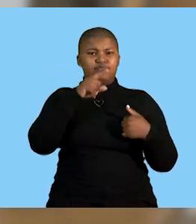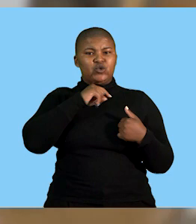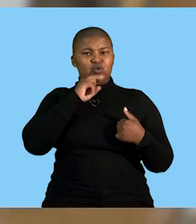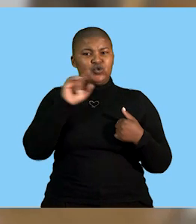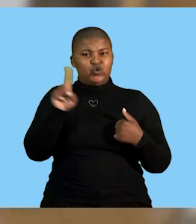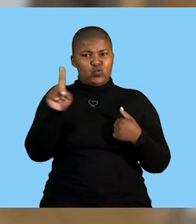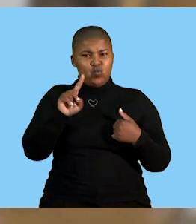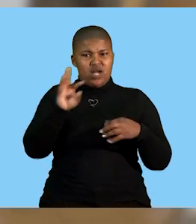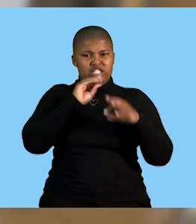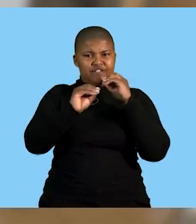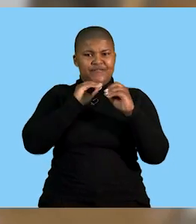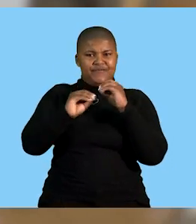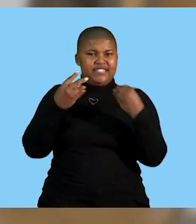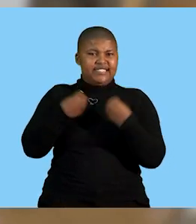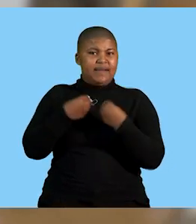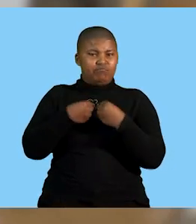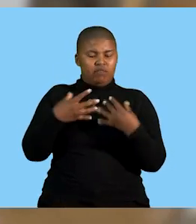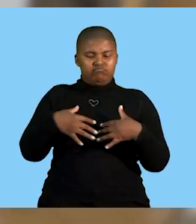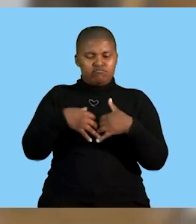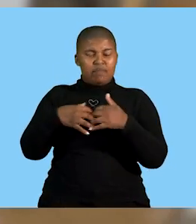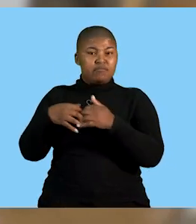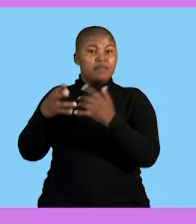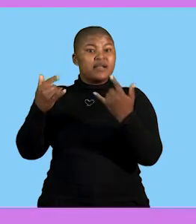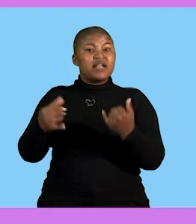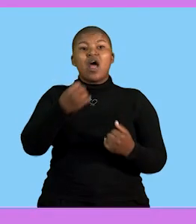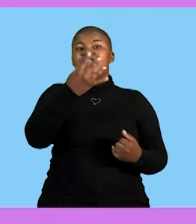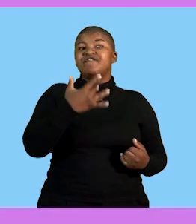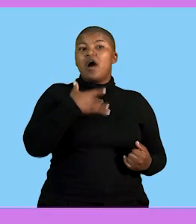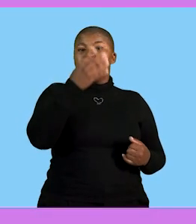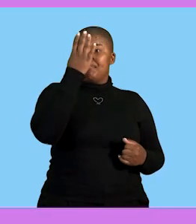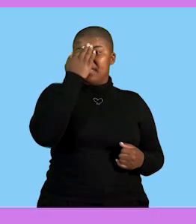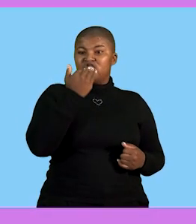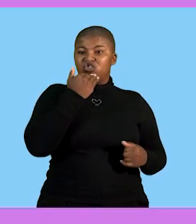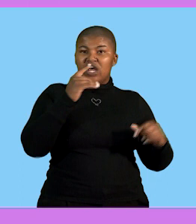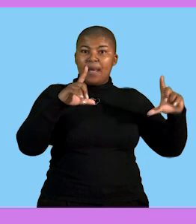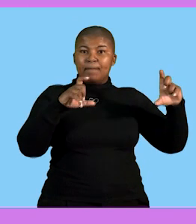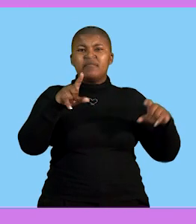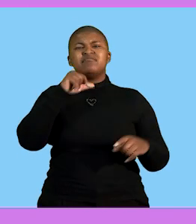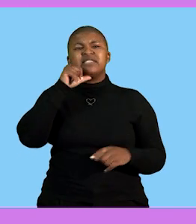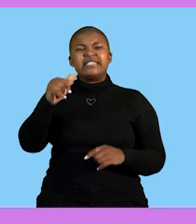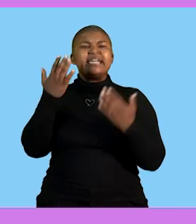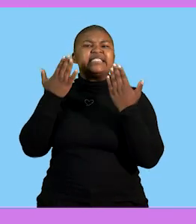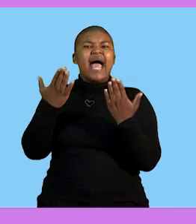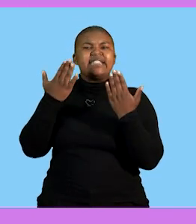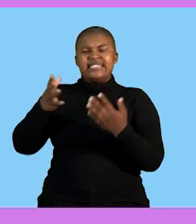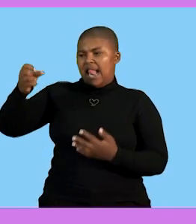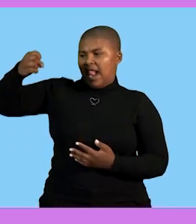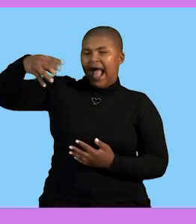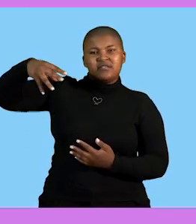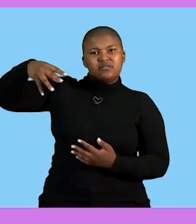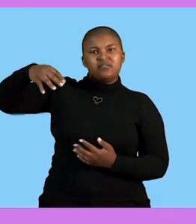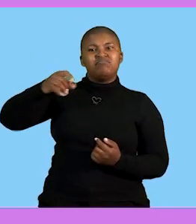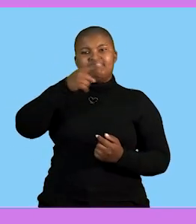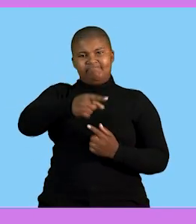to use in order to assemble a diagram. So here we are given a picture. They say a study lamp is to be